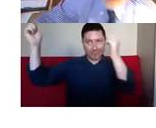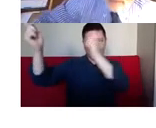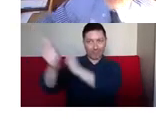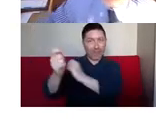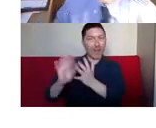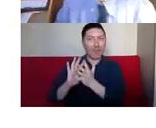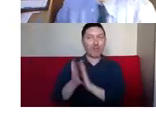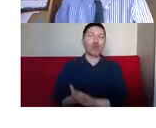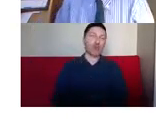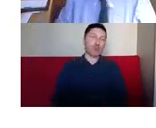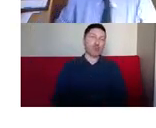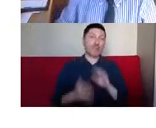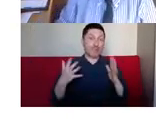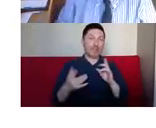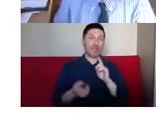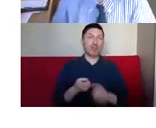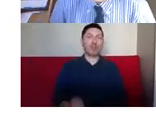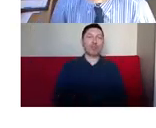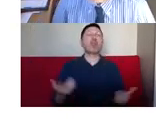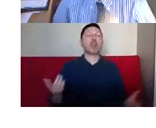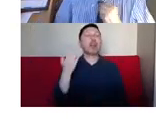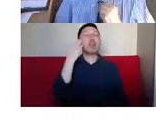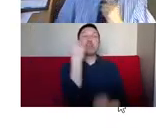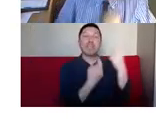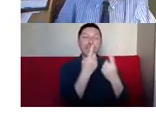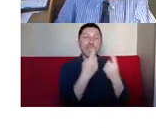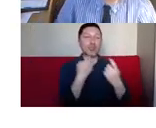Thank you very much, Markus. It's always a pleasure